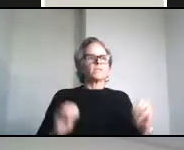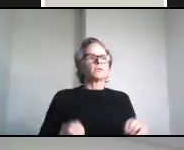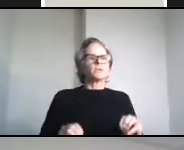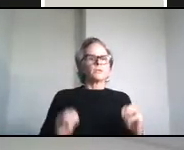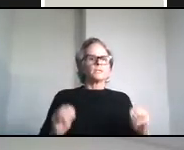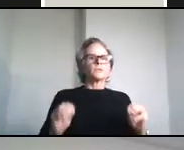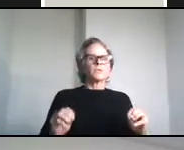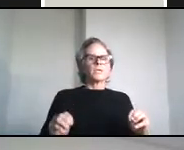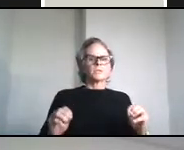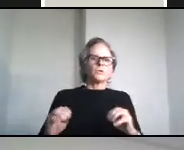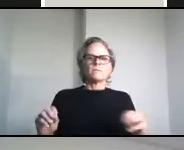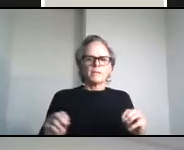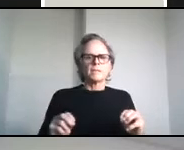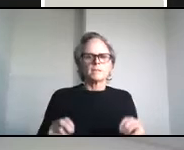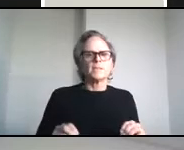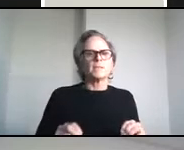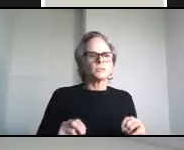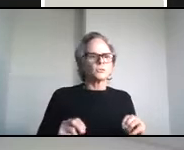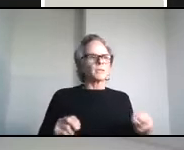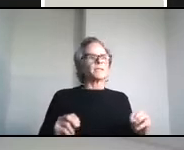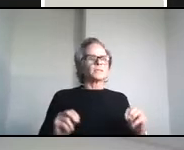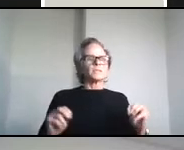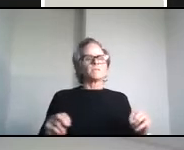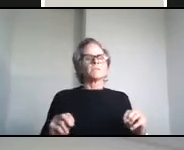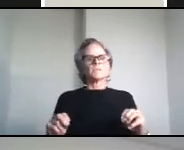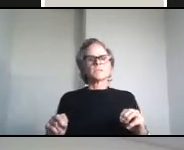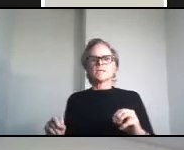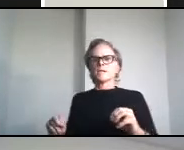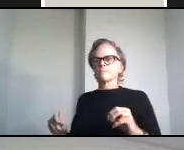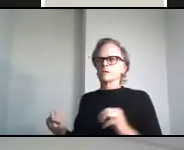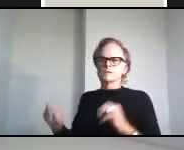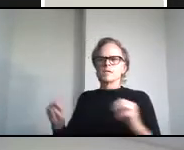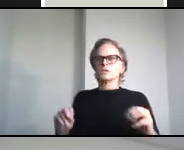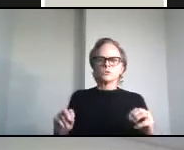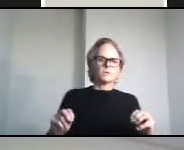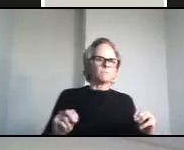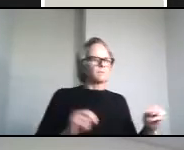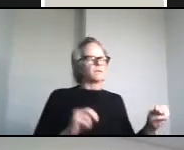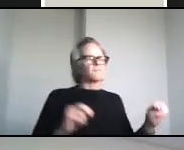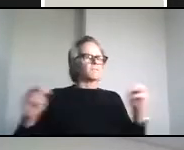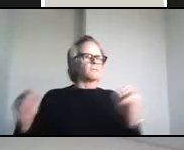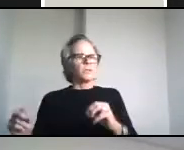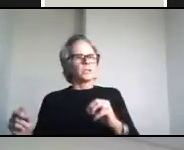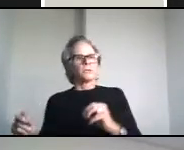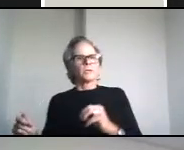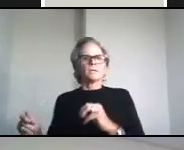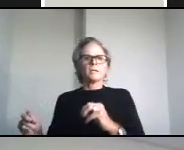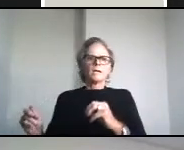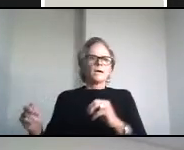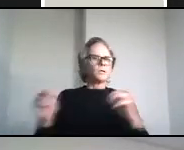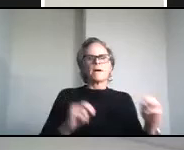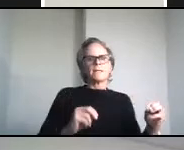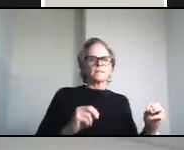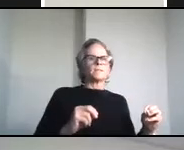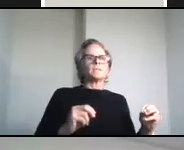of material. These are the things that human beings need to relate to the spaces they're in. I'm going to say to you, respectfully of the building you're in,